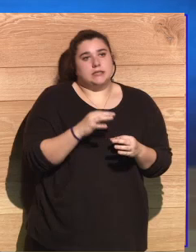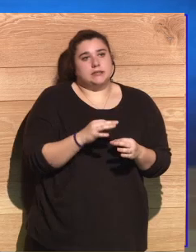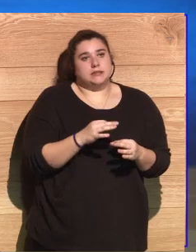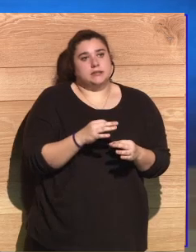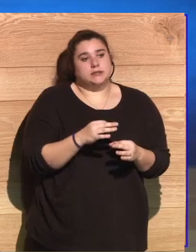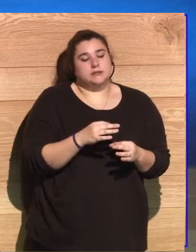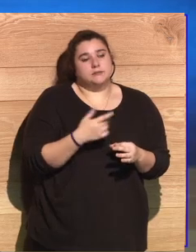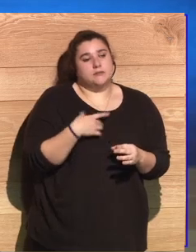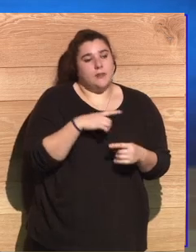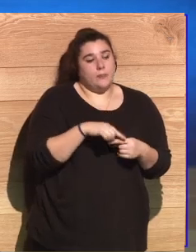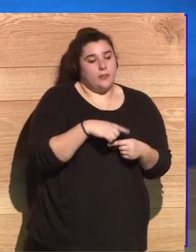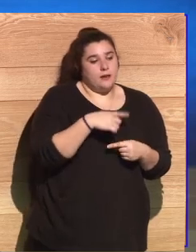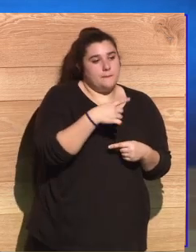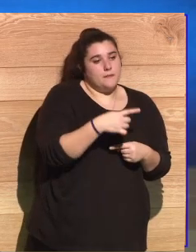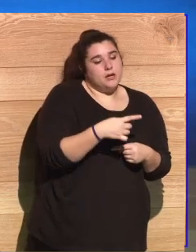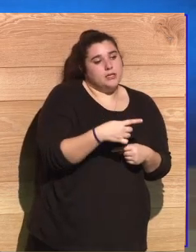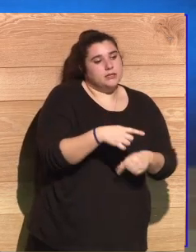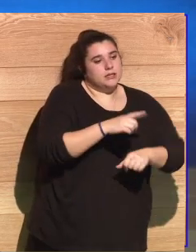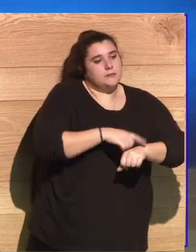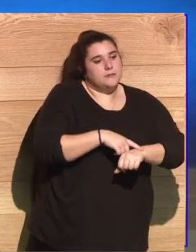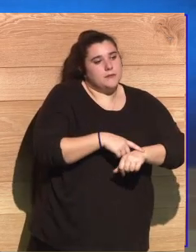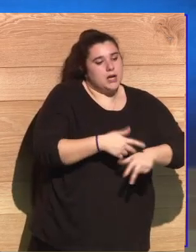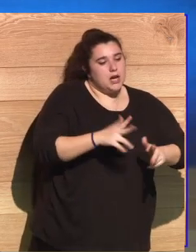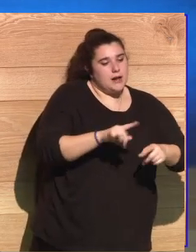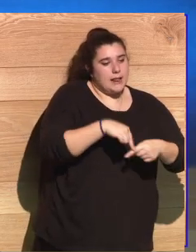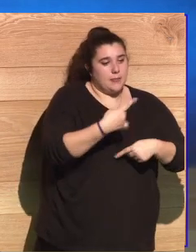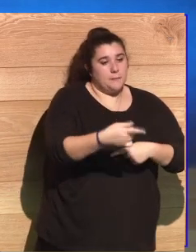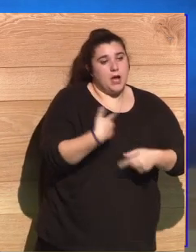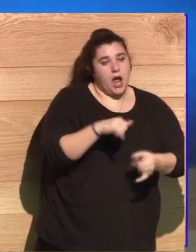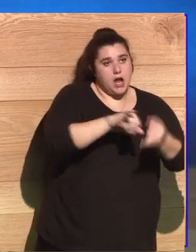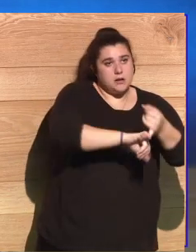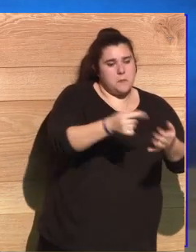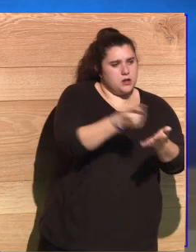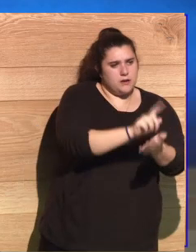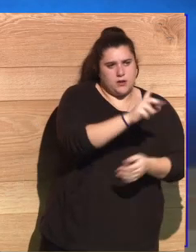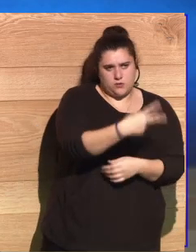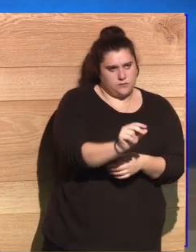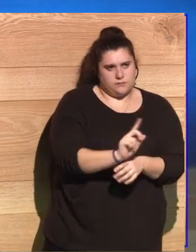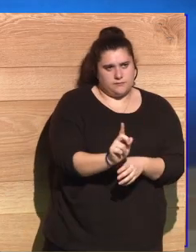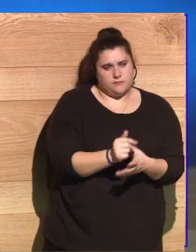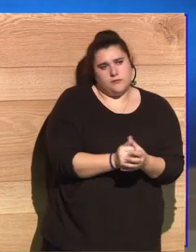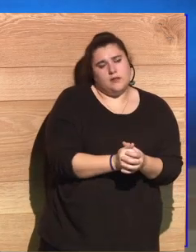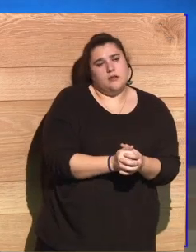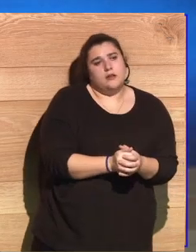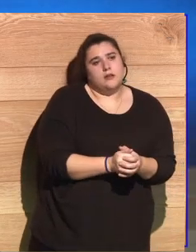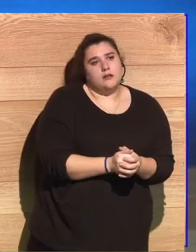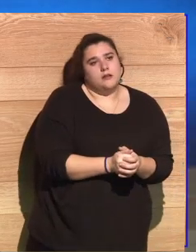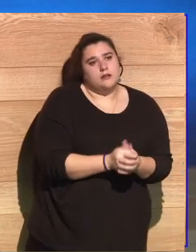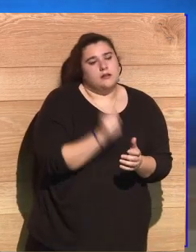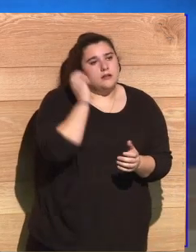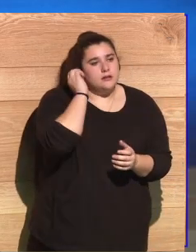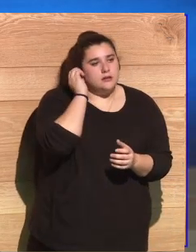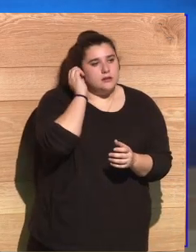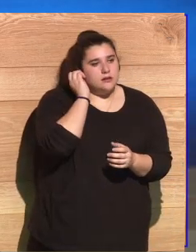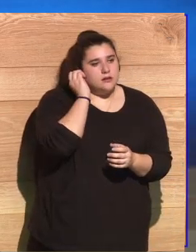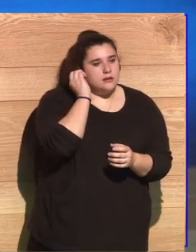when I wasn't married anymore. So I gave it a first try. And because I was working at the university, I